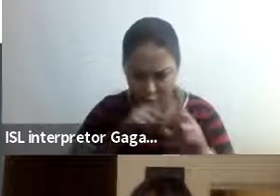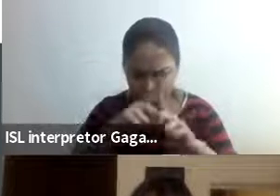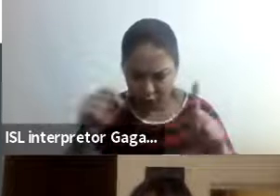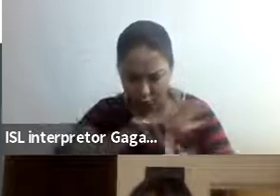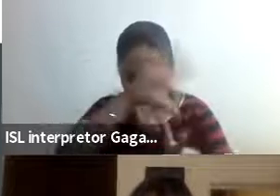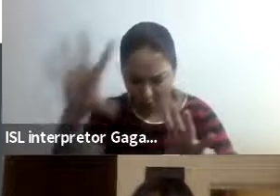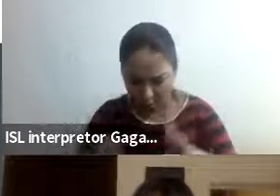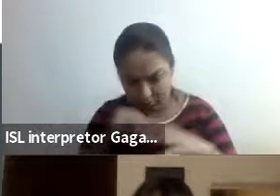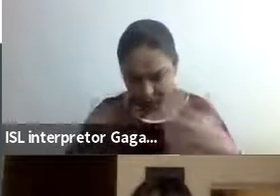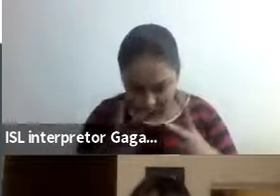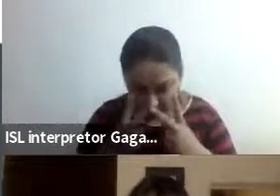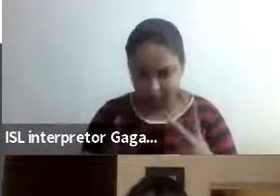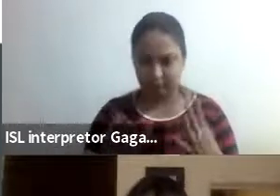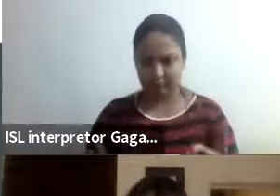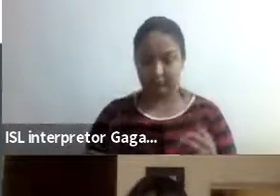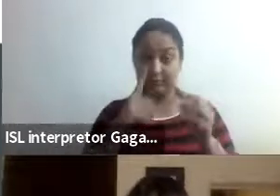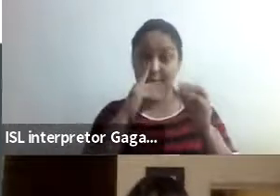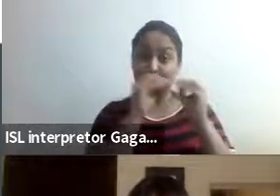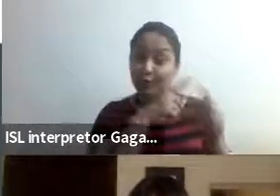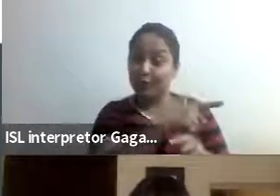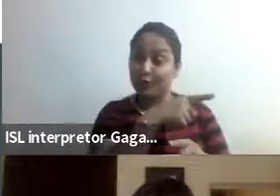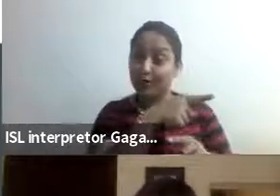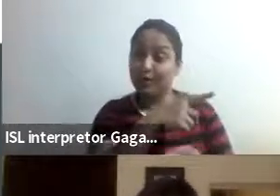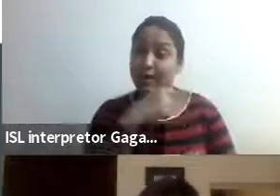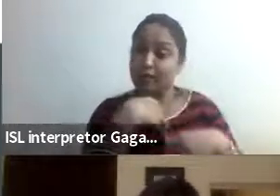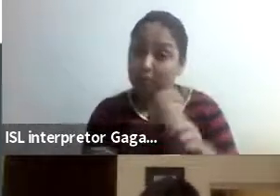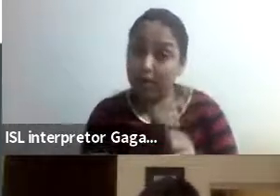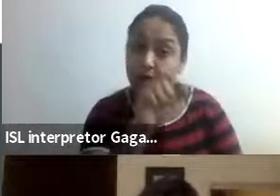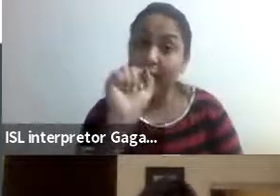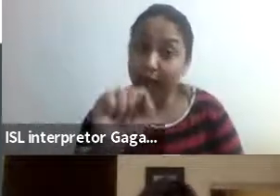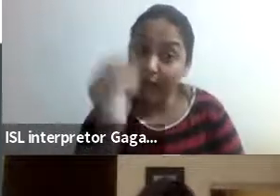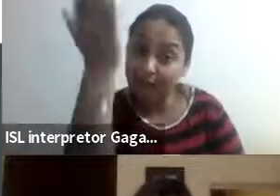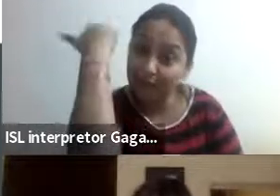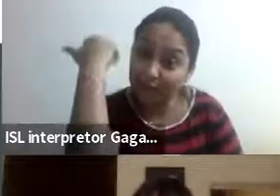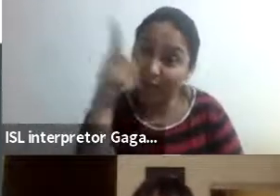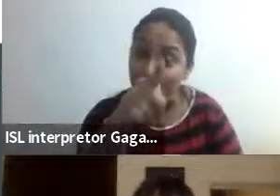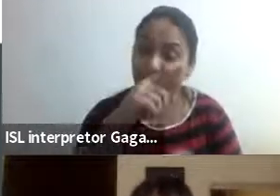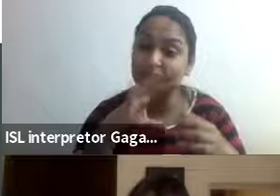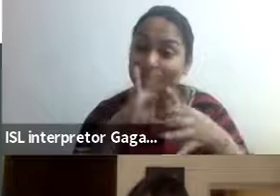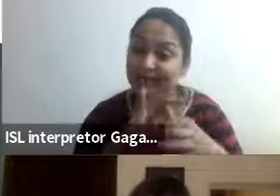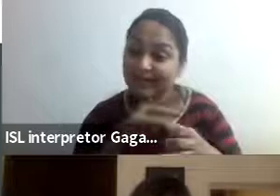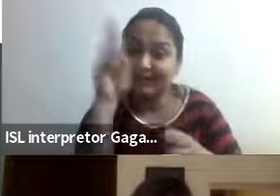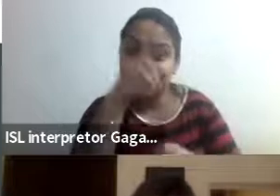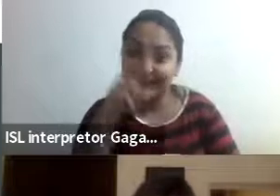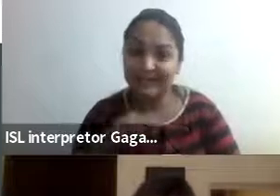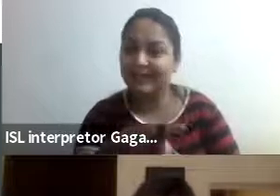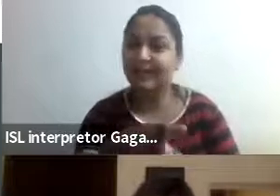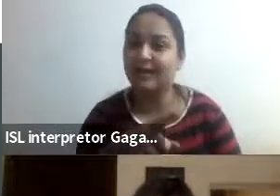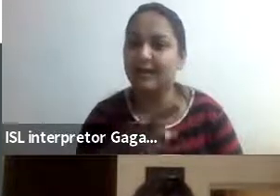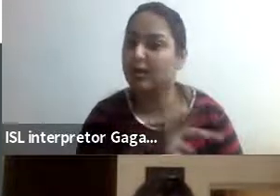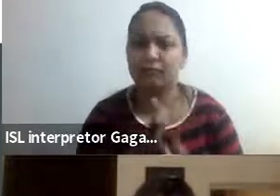all the paintings that Bhuribai has made have very little to do with what she's. I mean, nobody asks her to make